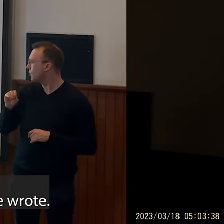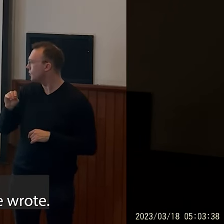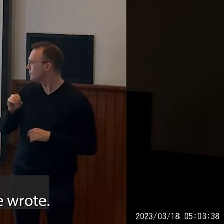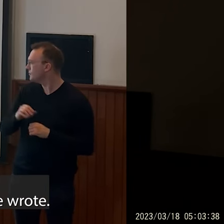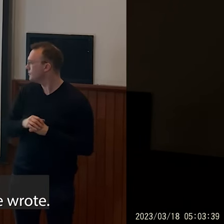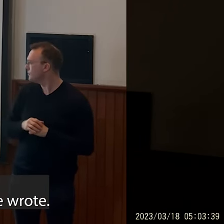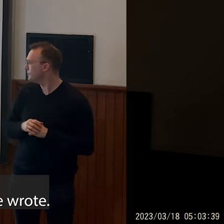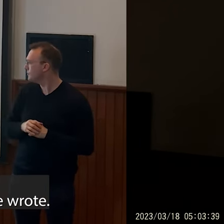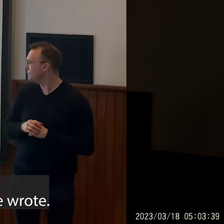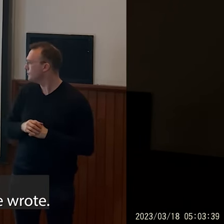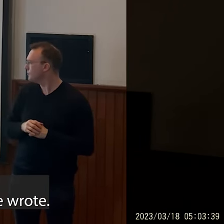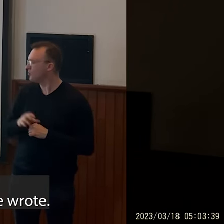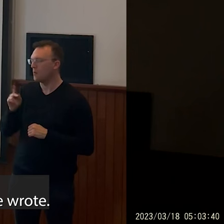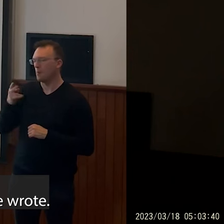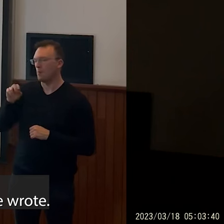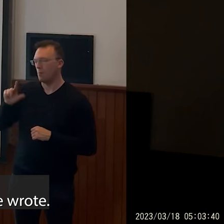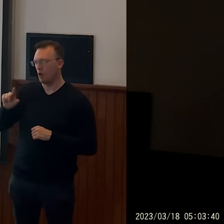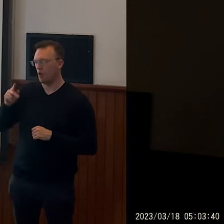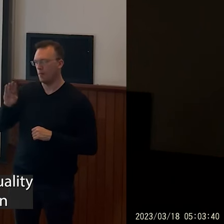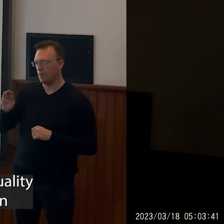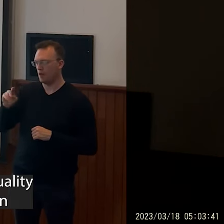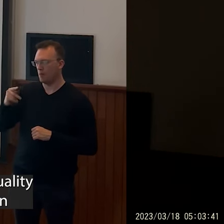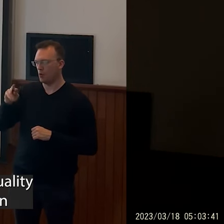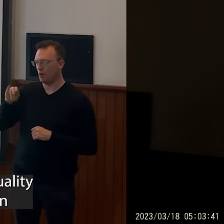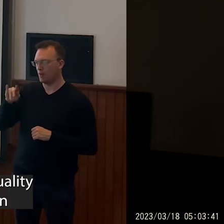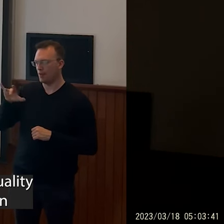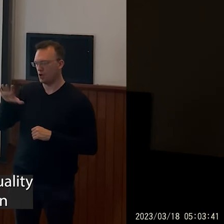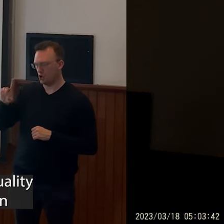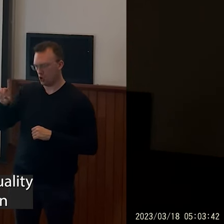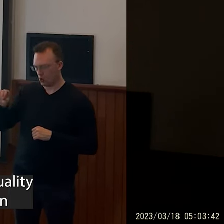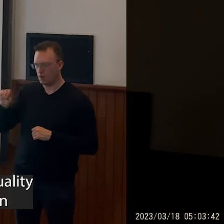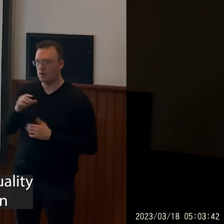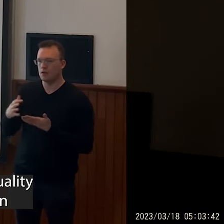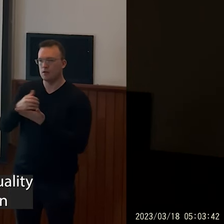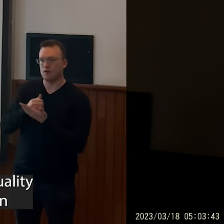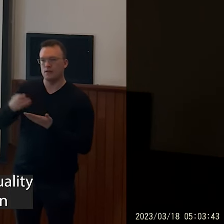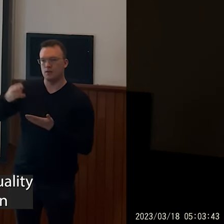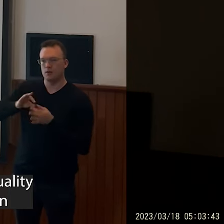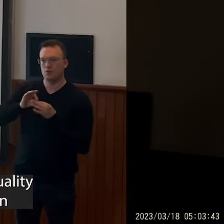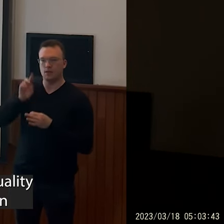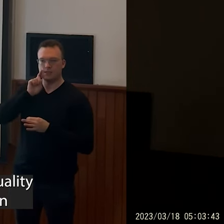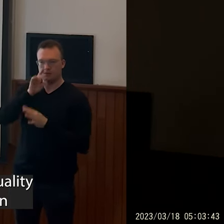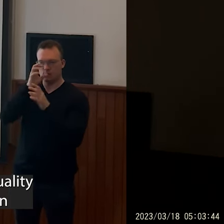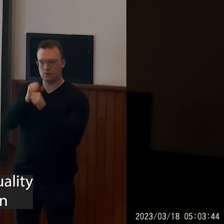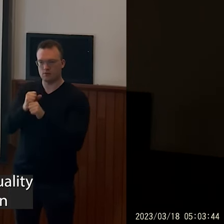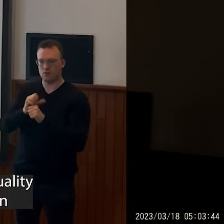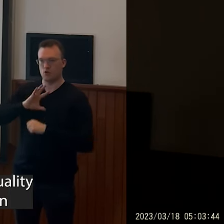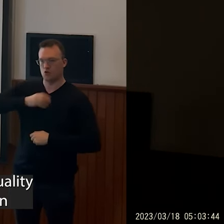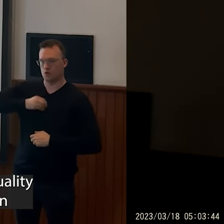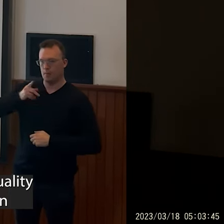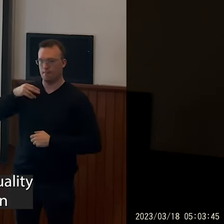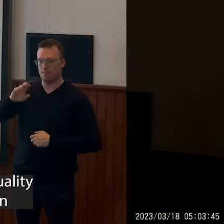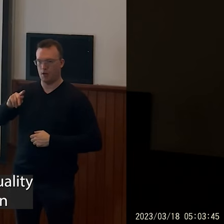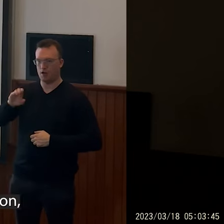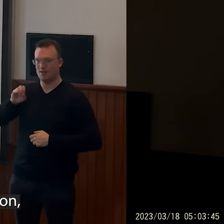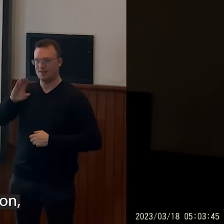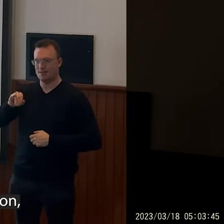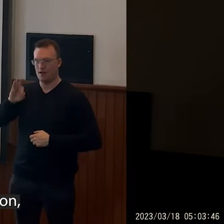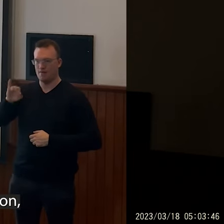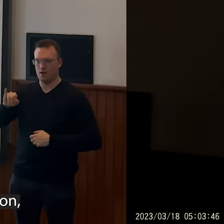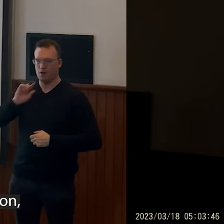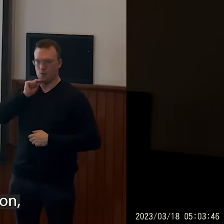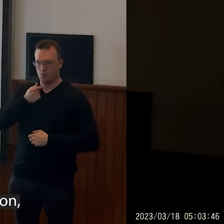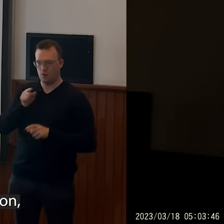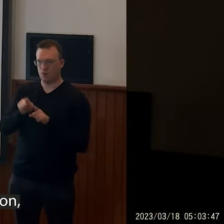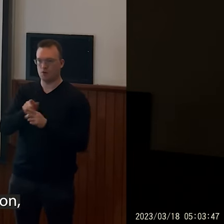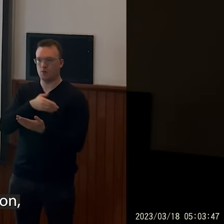want to quote something he wrote, a dissident collective history of sexuality, where transpon science fiction queer